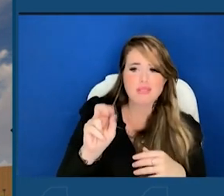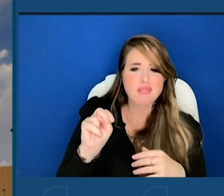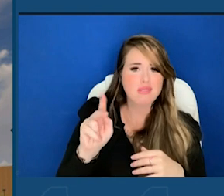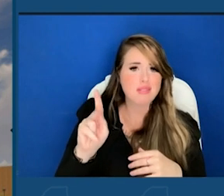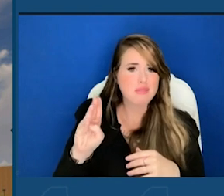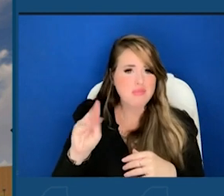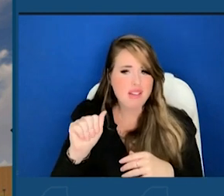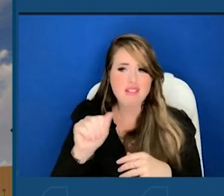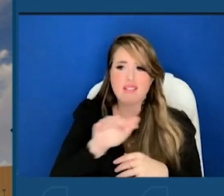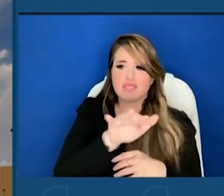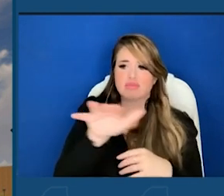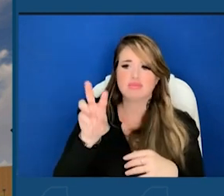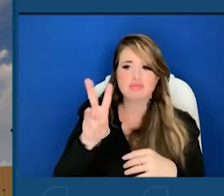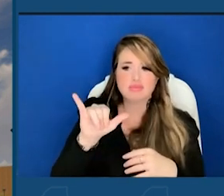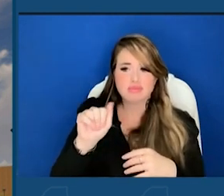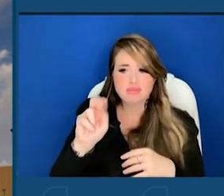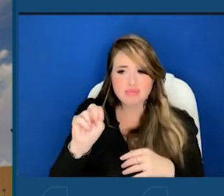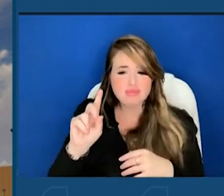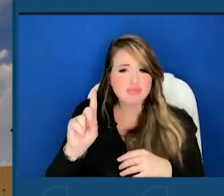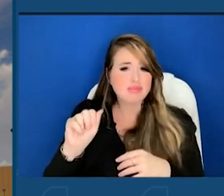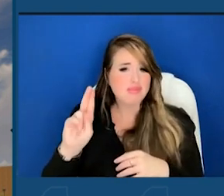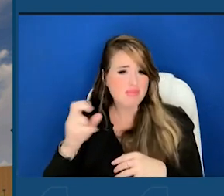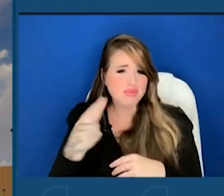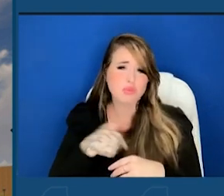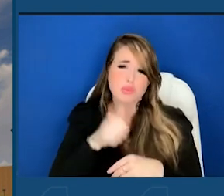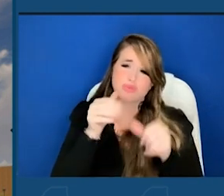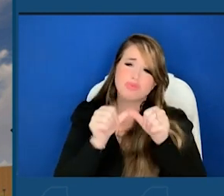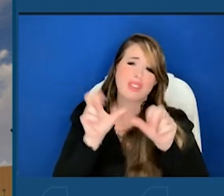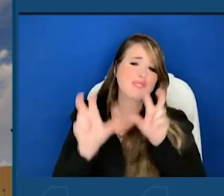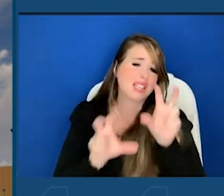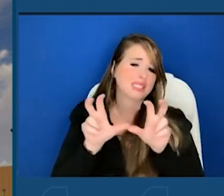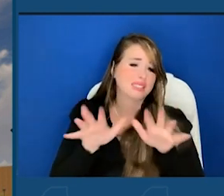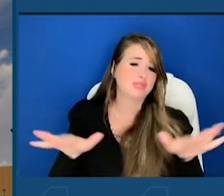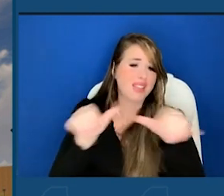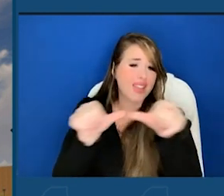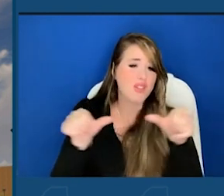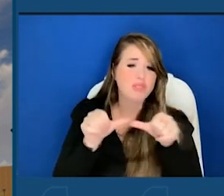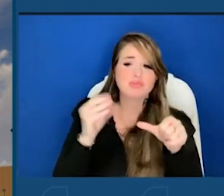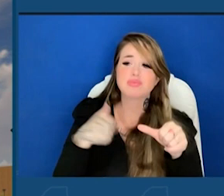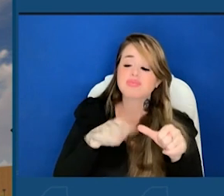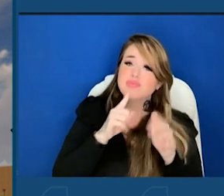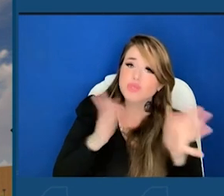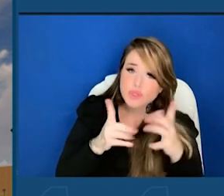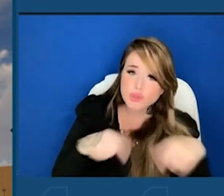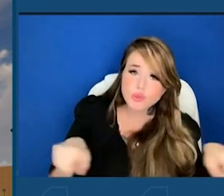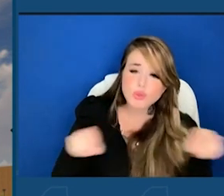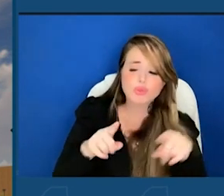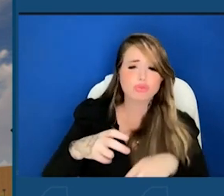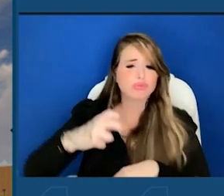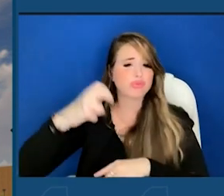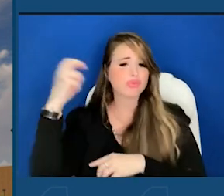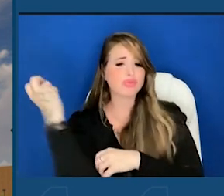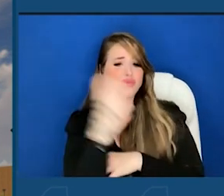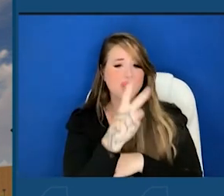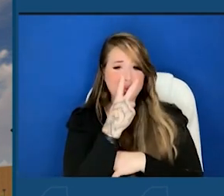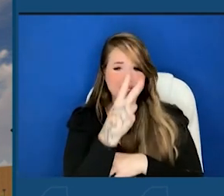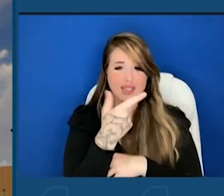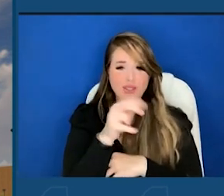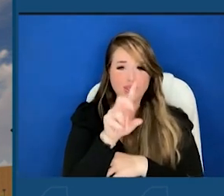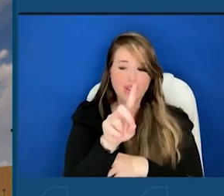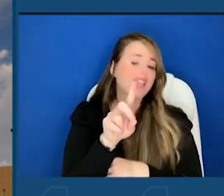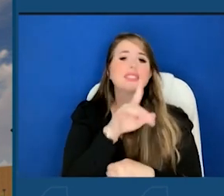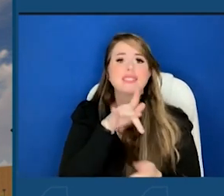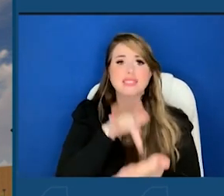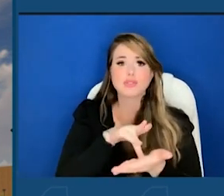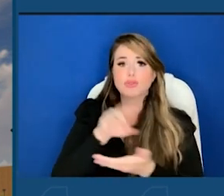this has been transformed. We're going to keep making the investments. And I do encourage you to take the ride down to Grand Central Madison, because